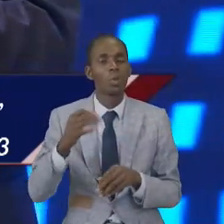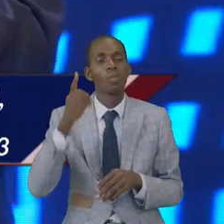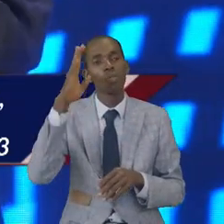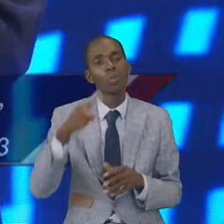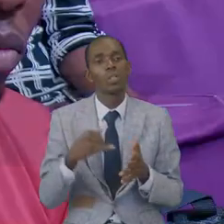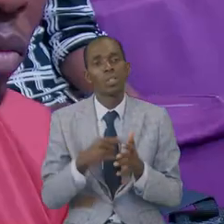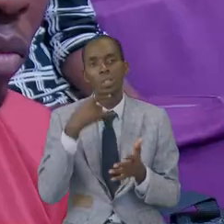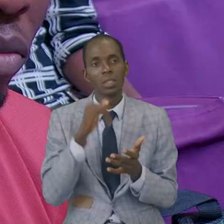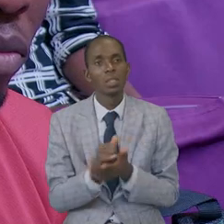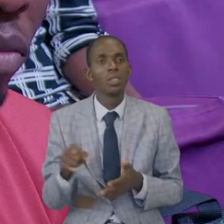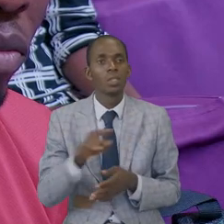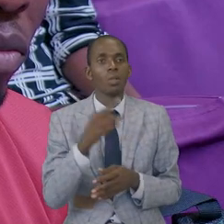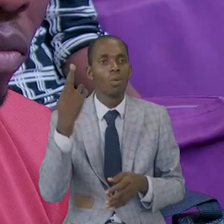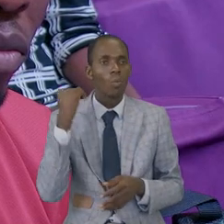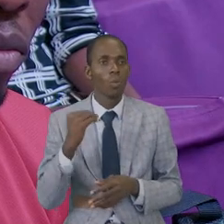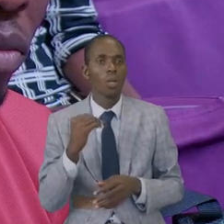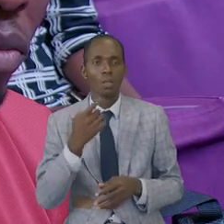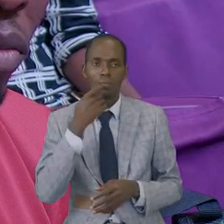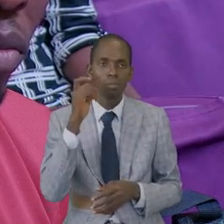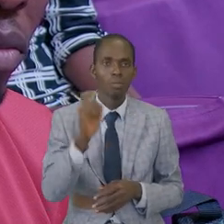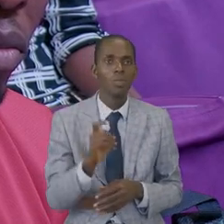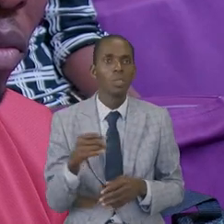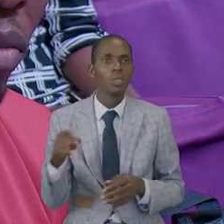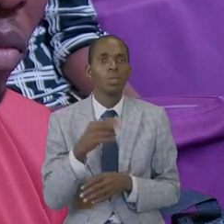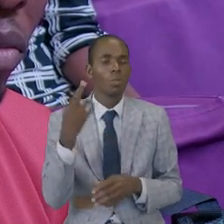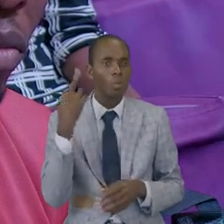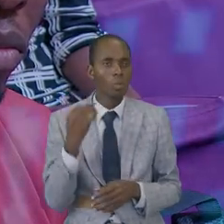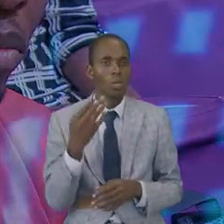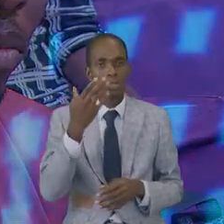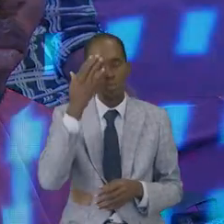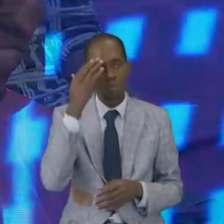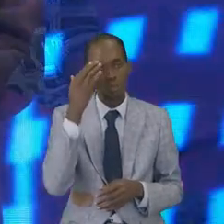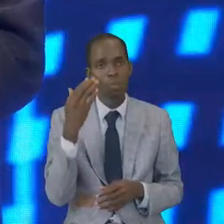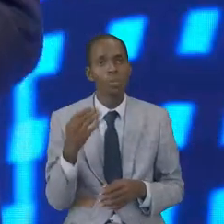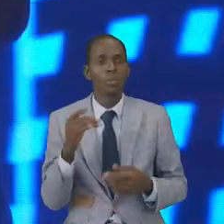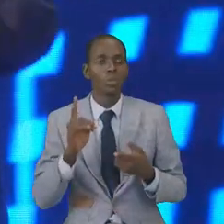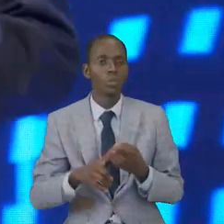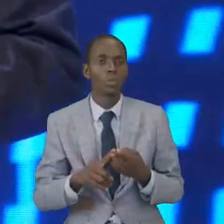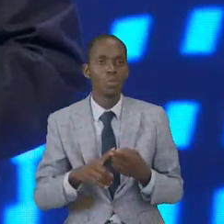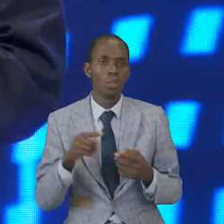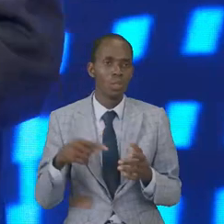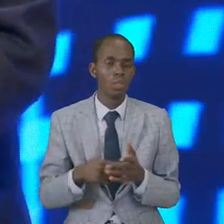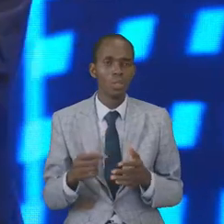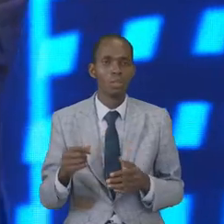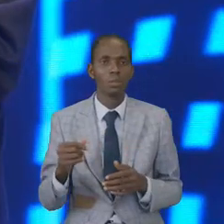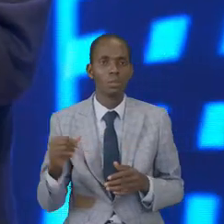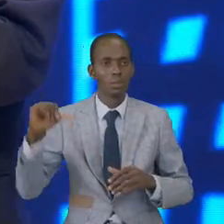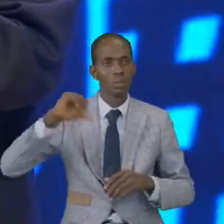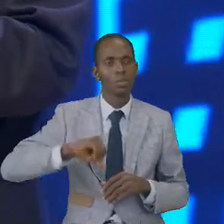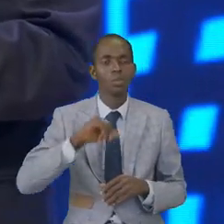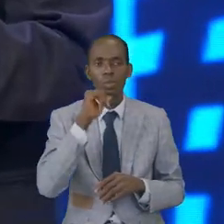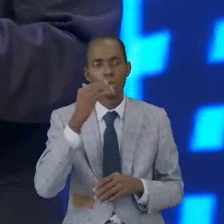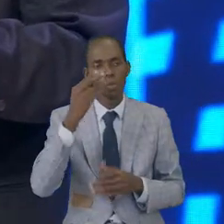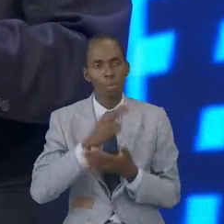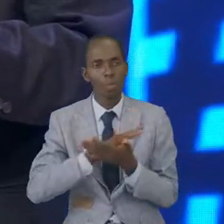says they were ordained, they were pre-written, they were foreknown to this condemnation, ungodly men turning